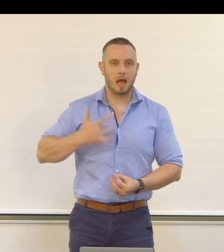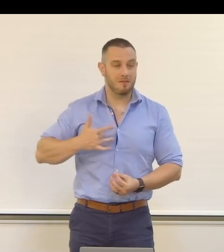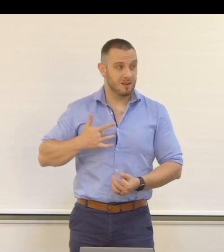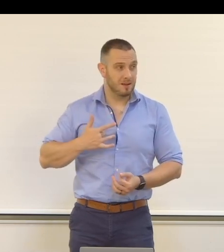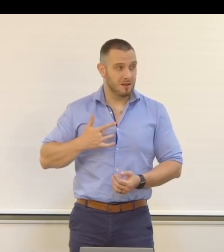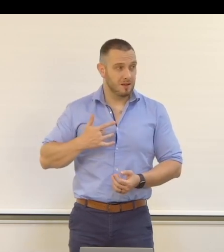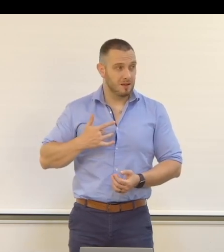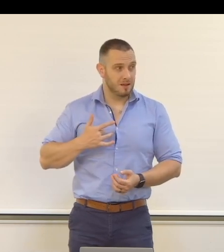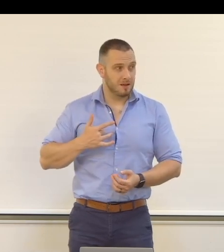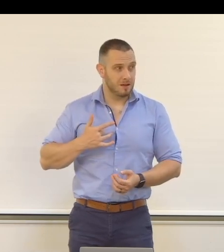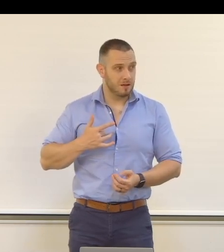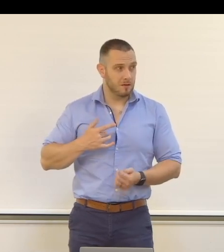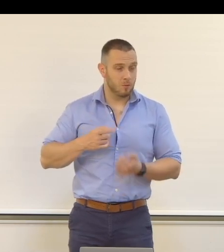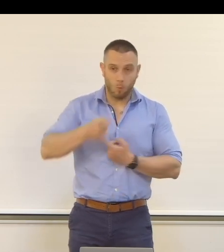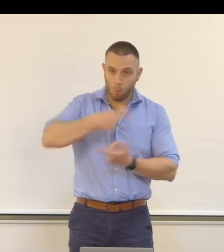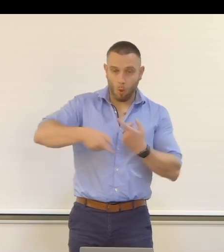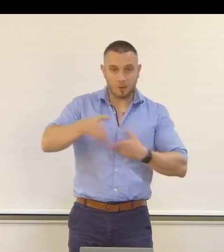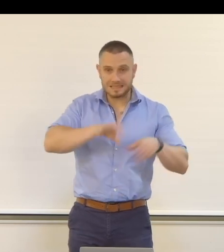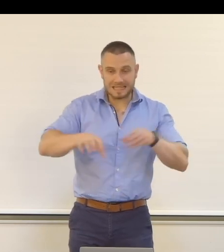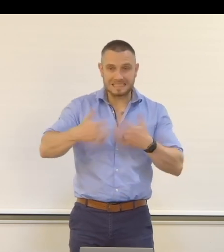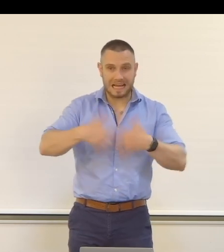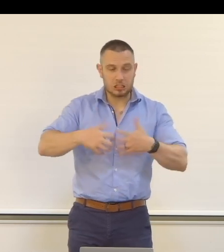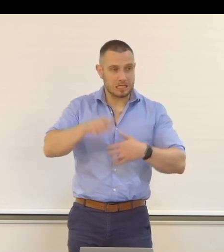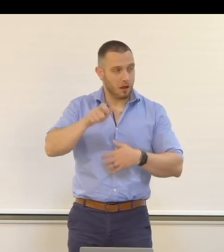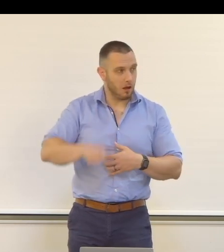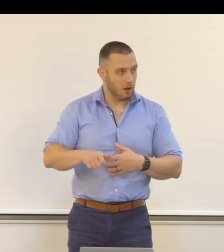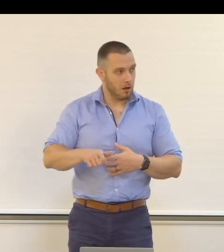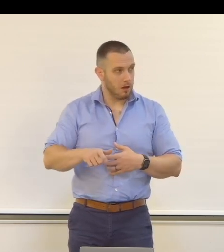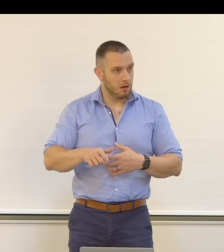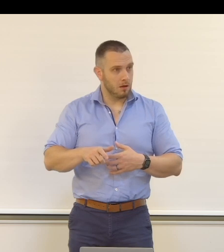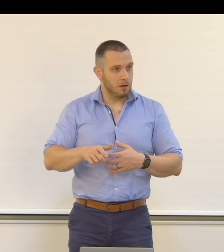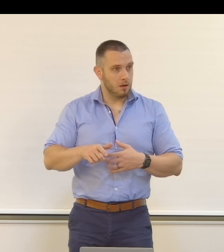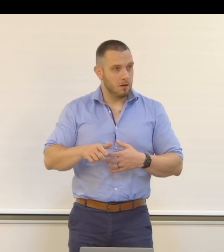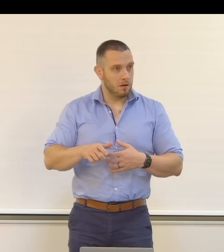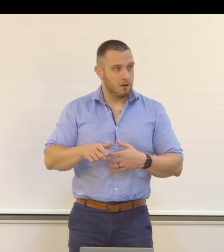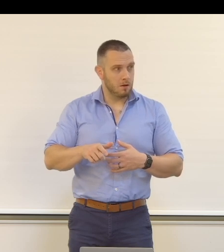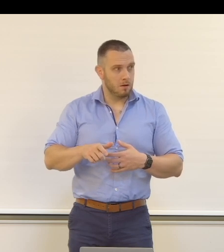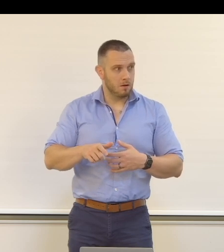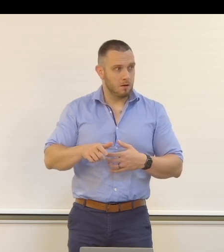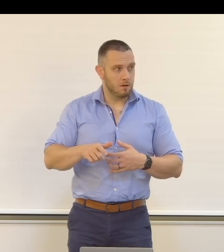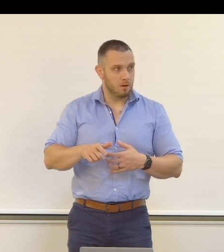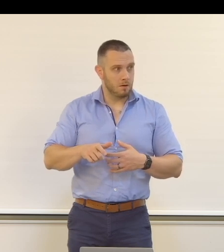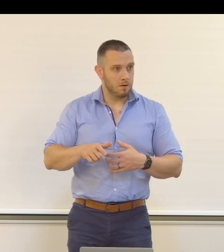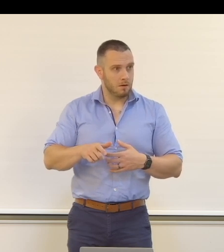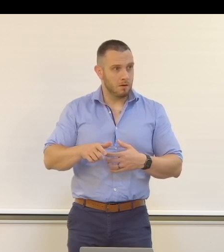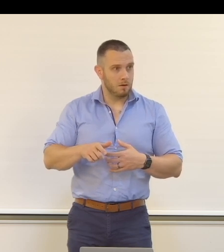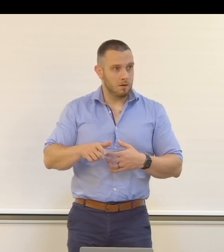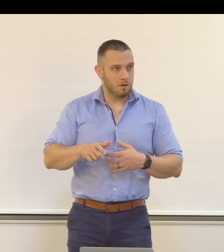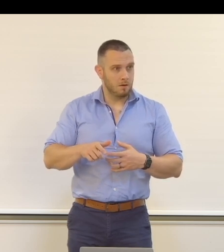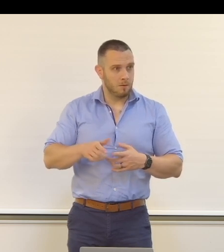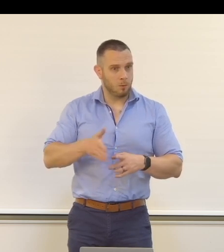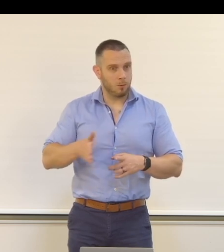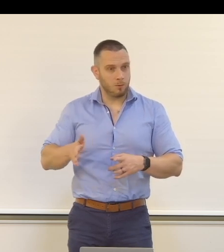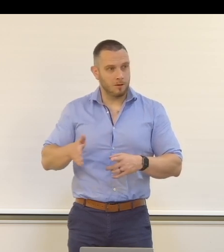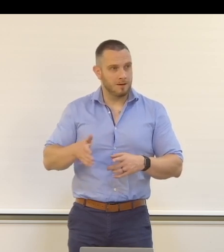that we are all scientists and engineers, so it's it may not be it may be a difficult